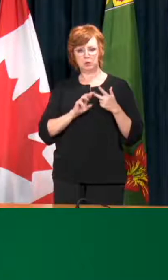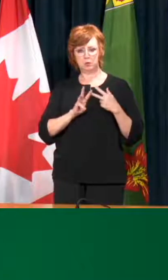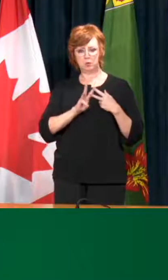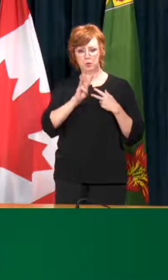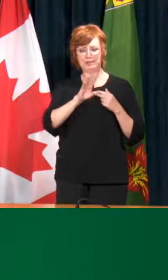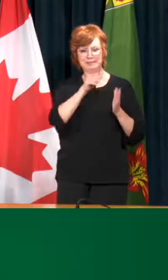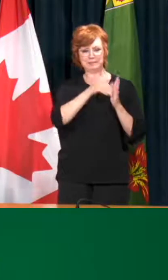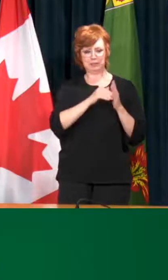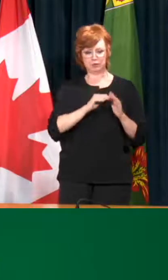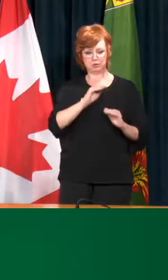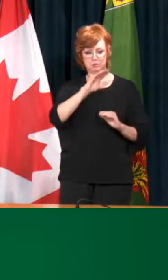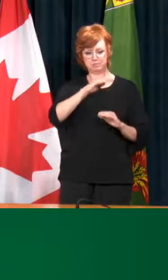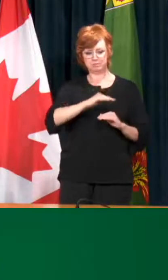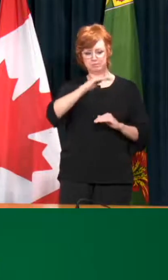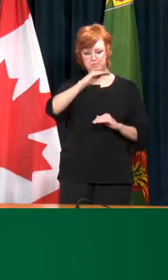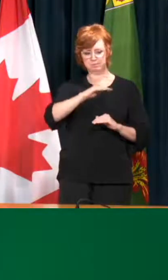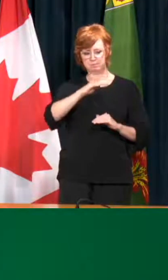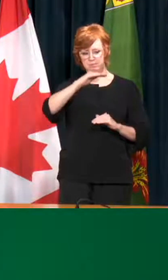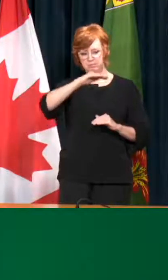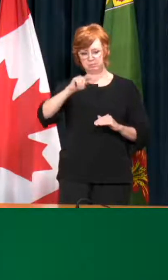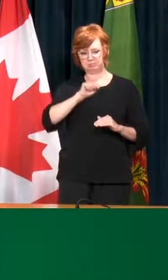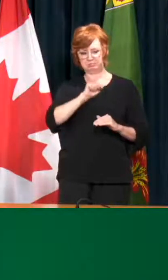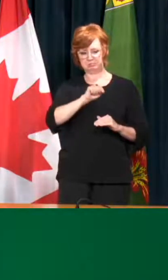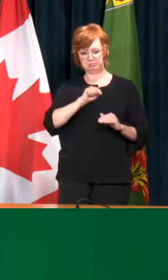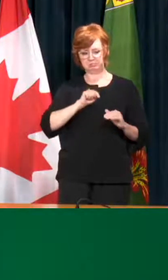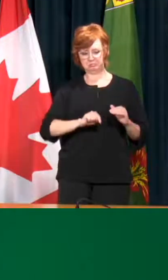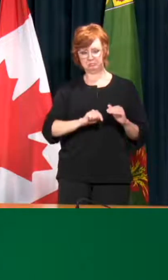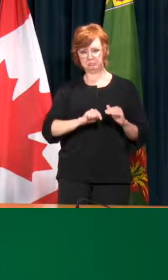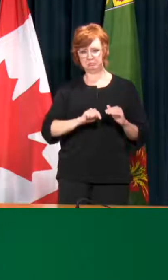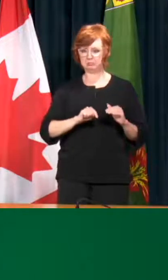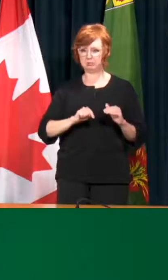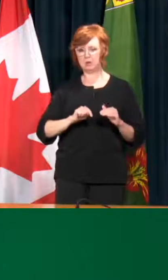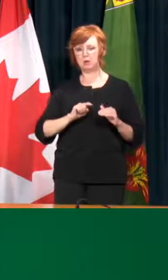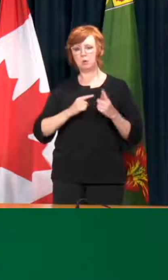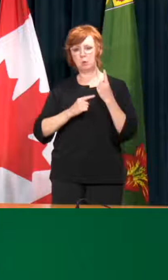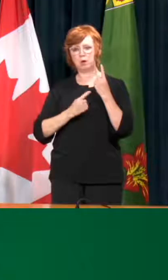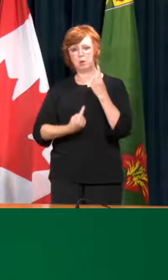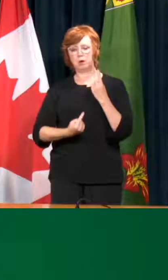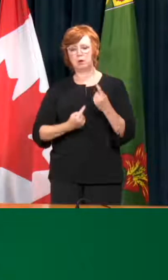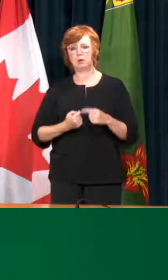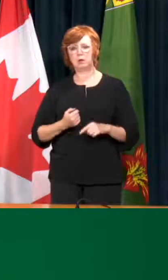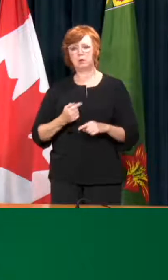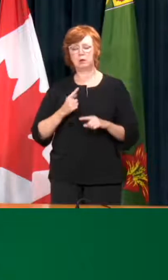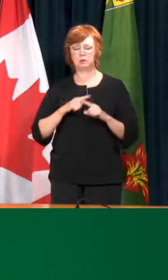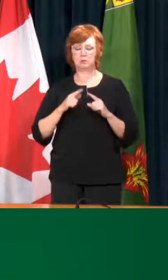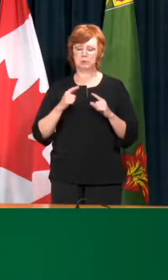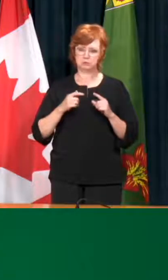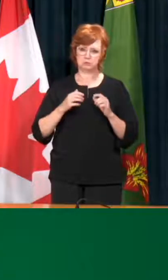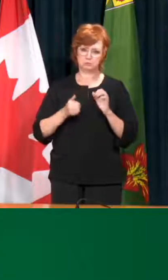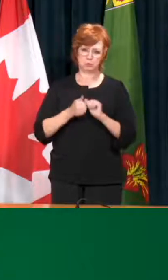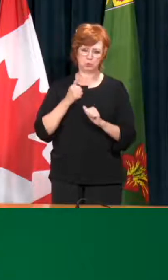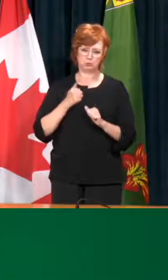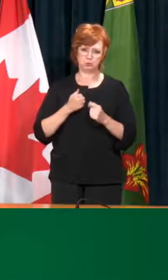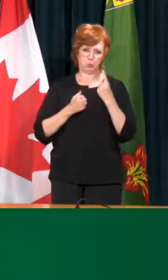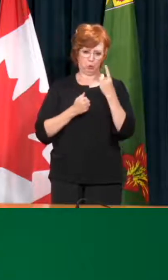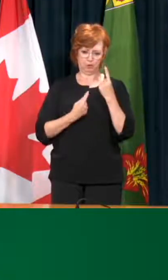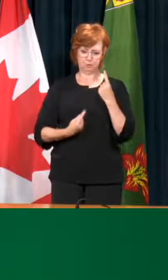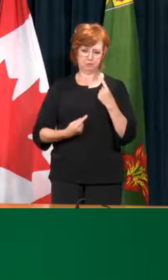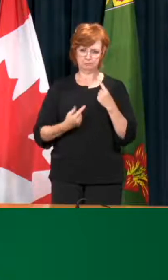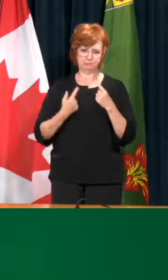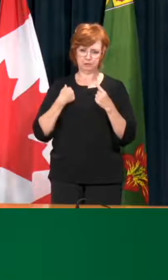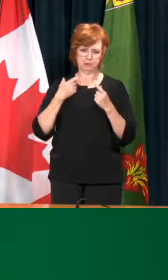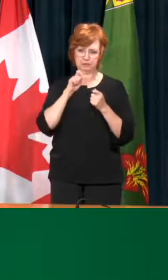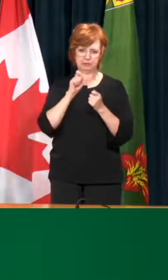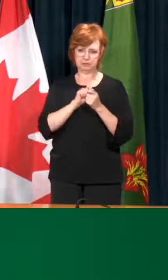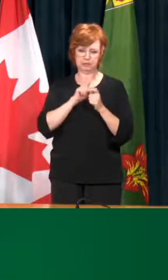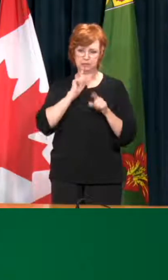again, most cases continue to be sporadic cases, and some, of course, are linked to specific outbreaks. But I don't have that detailed